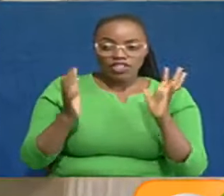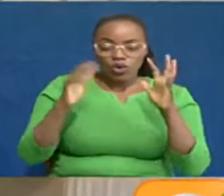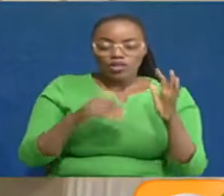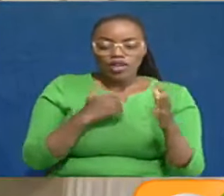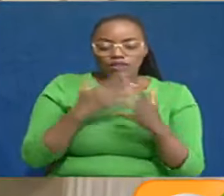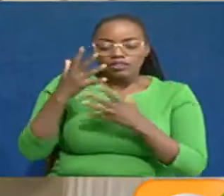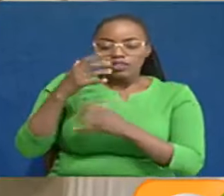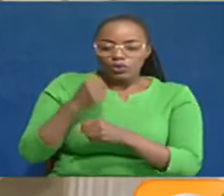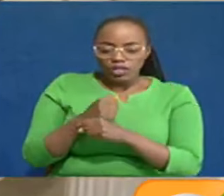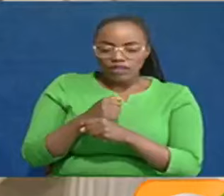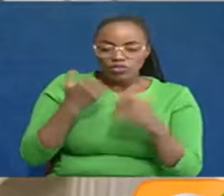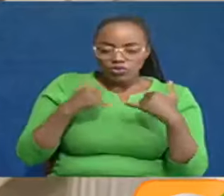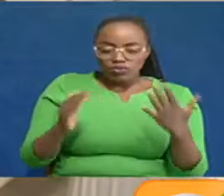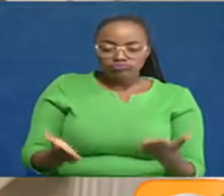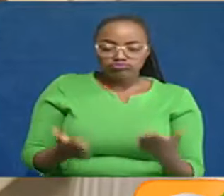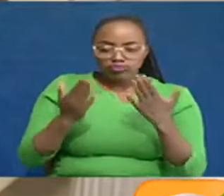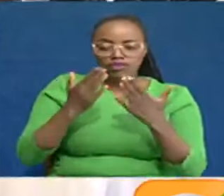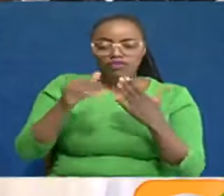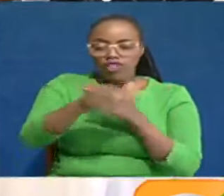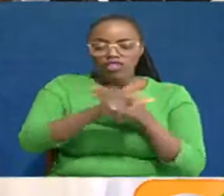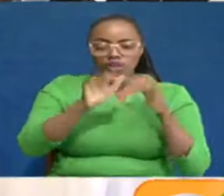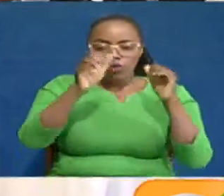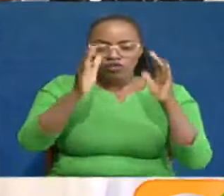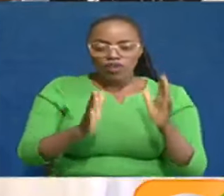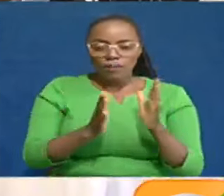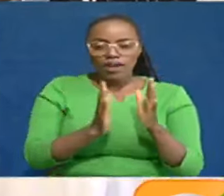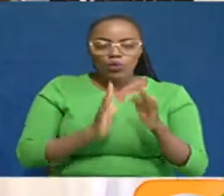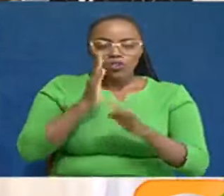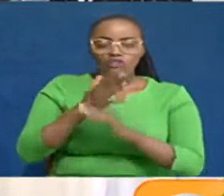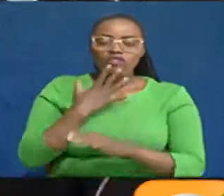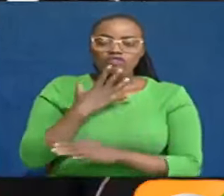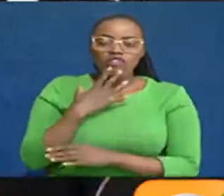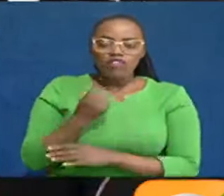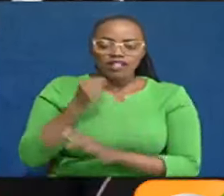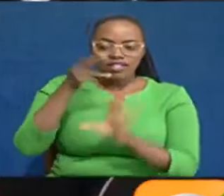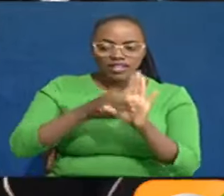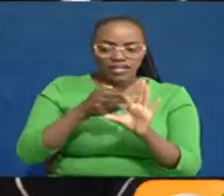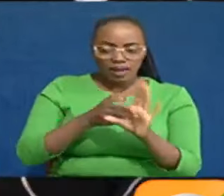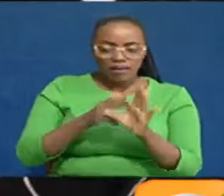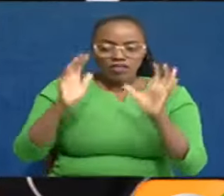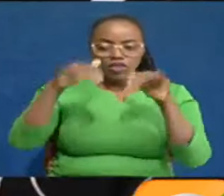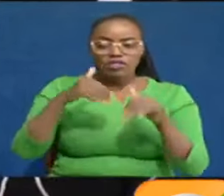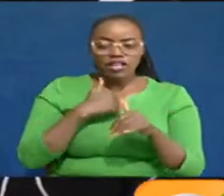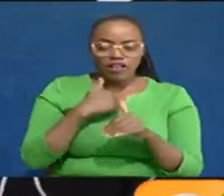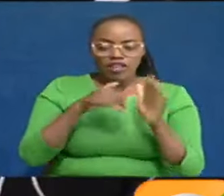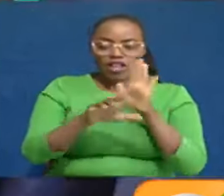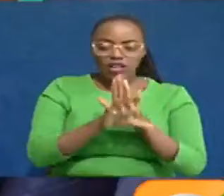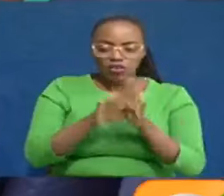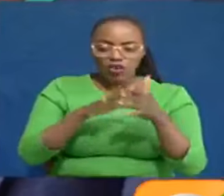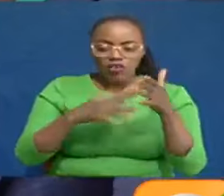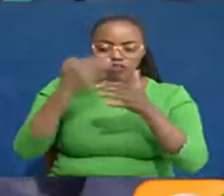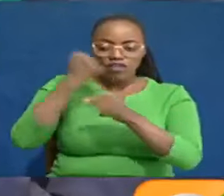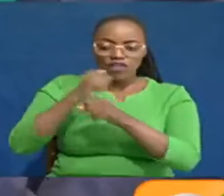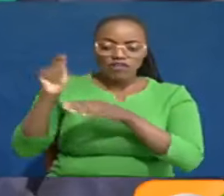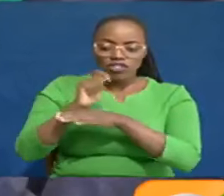stakeholders pushed for measures to boost uptake among local farmers. With over 500 participants, the conference called for legal frameworks,